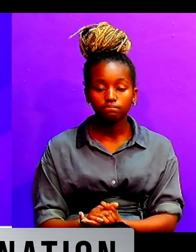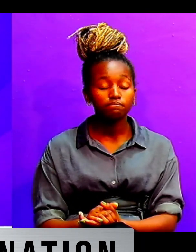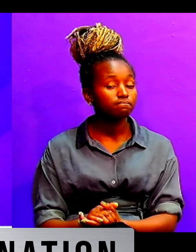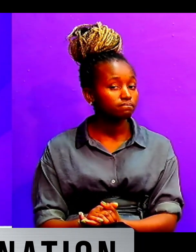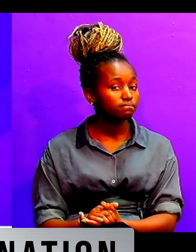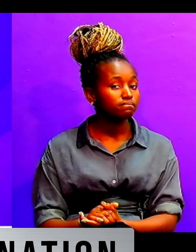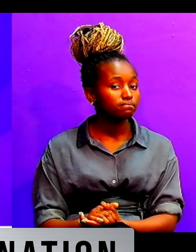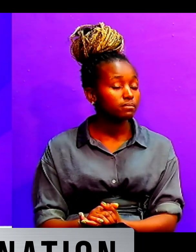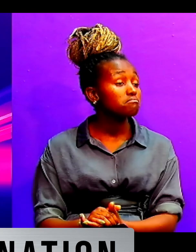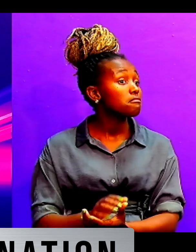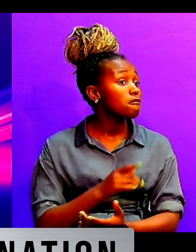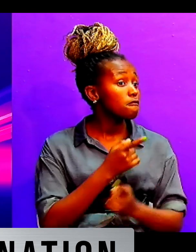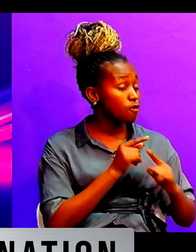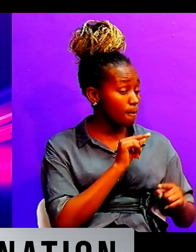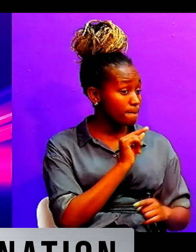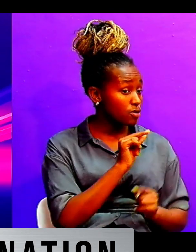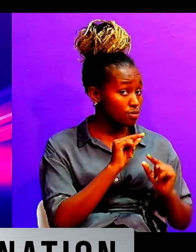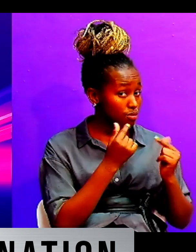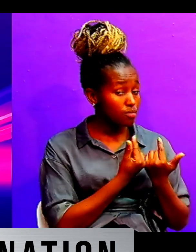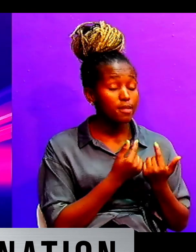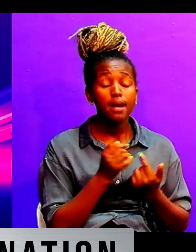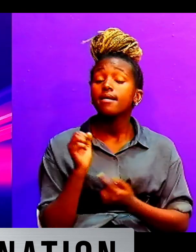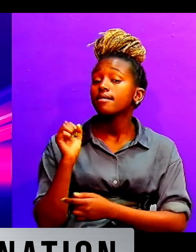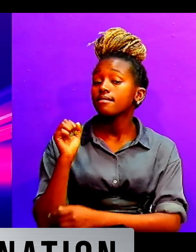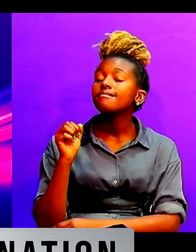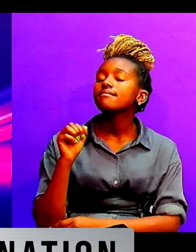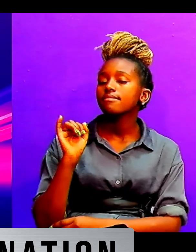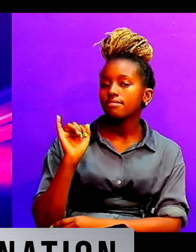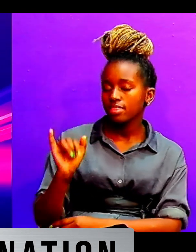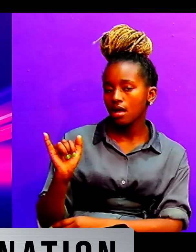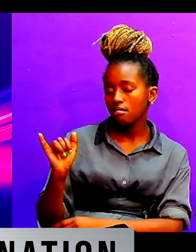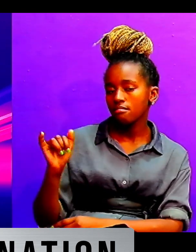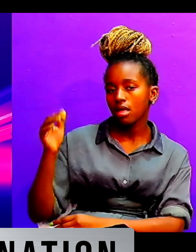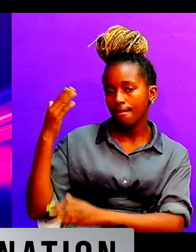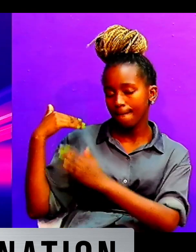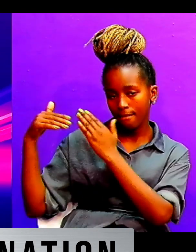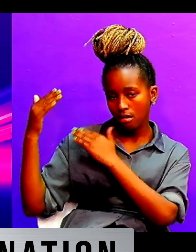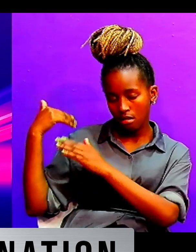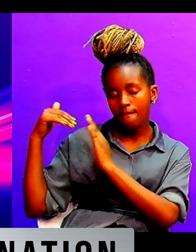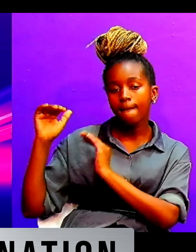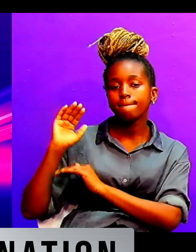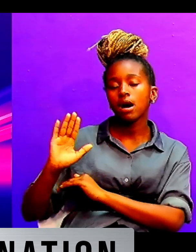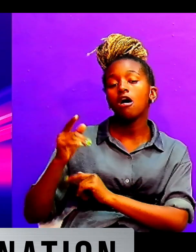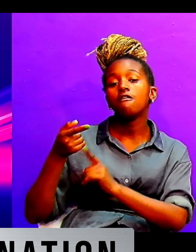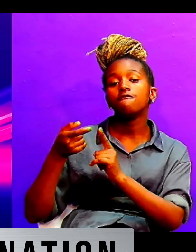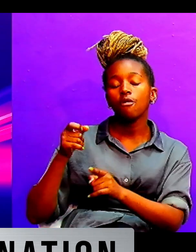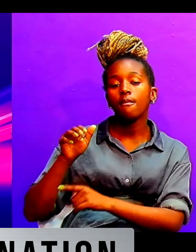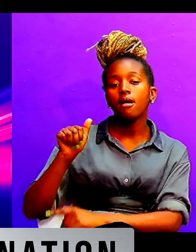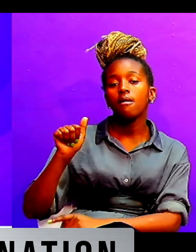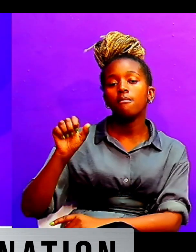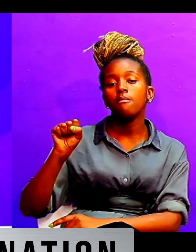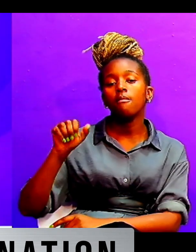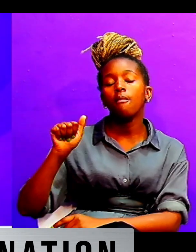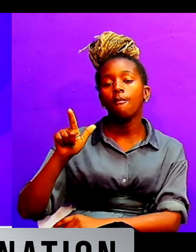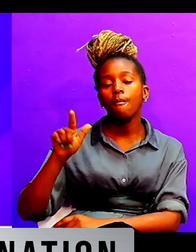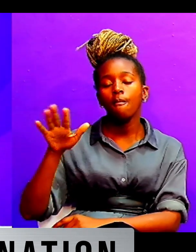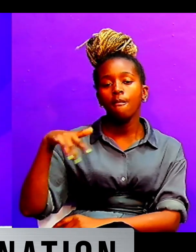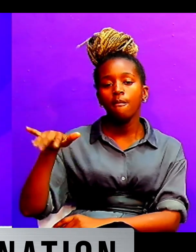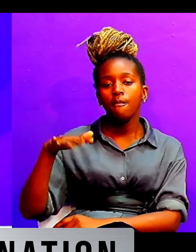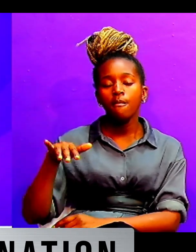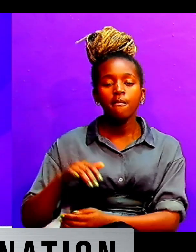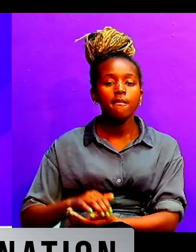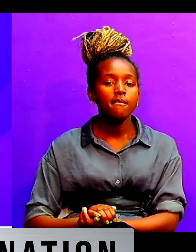Yeah, his background, or he originates from the ASAL areas. ASAL areas? Yeah. Okay. That tells me